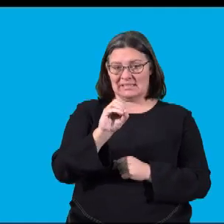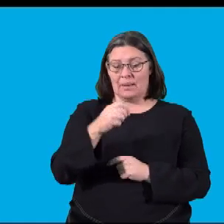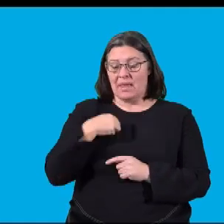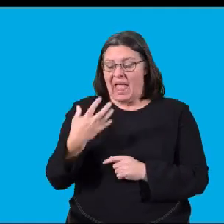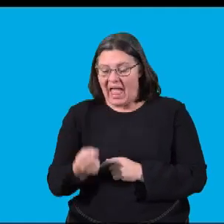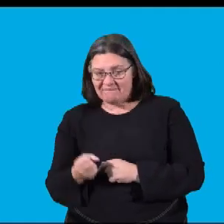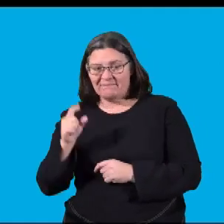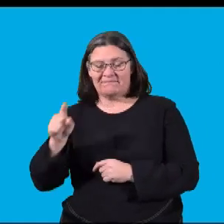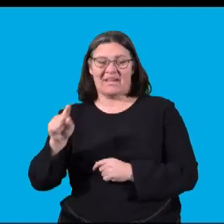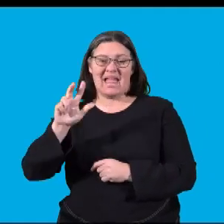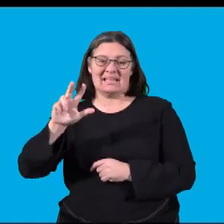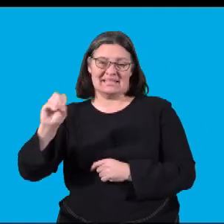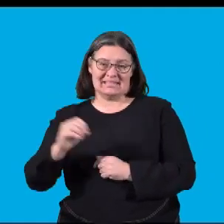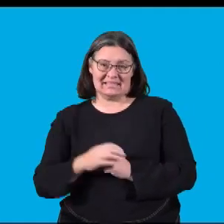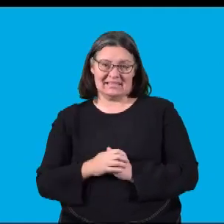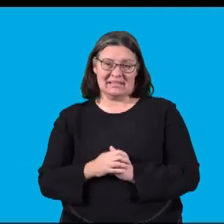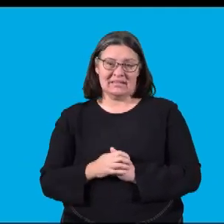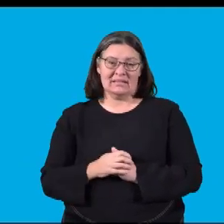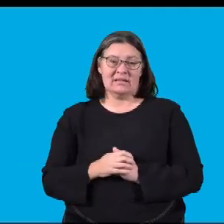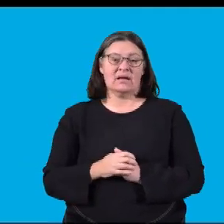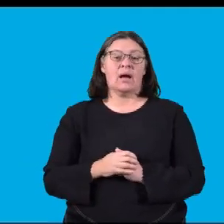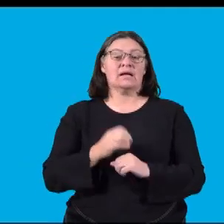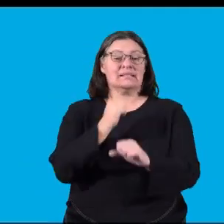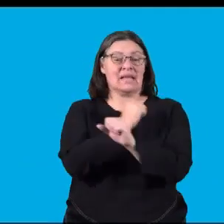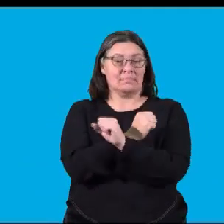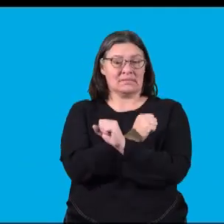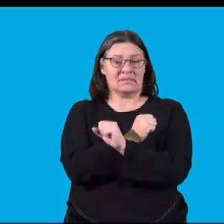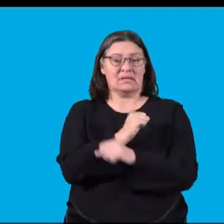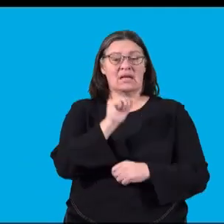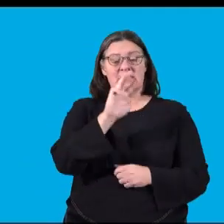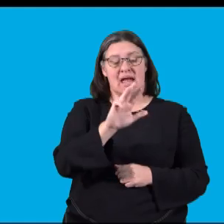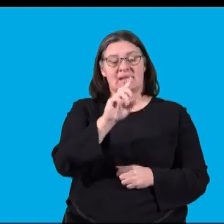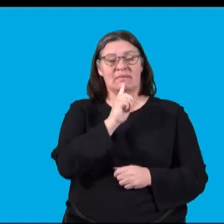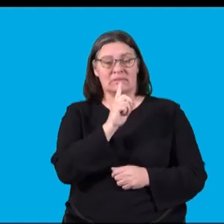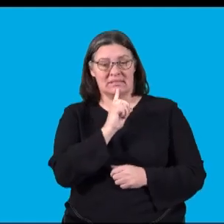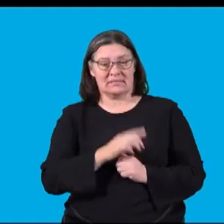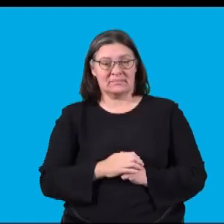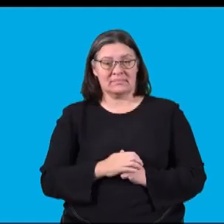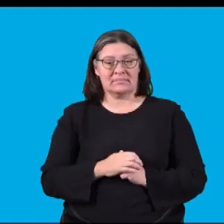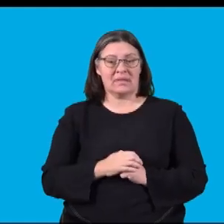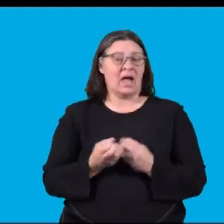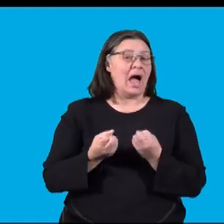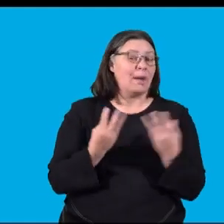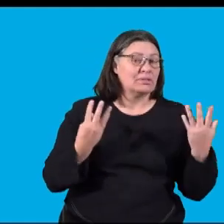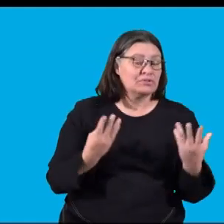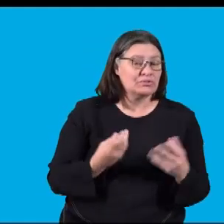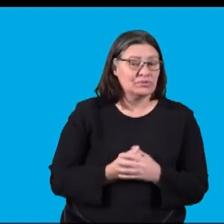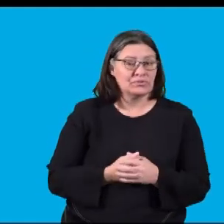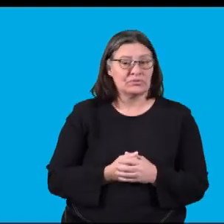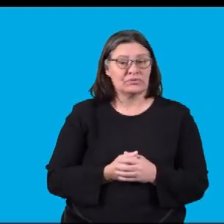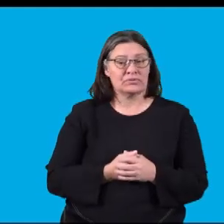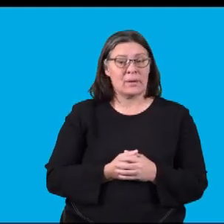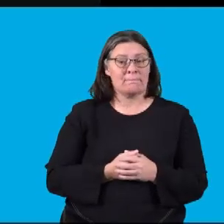I have is the 80 multiplied by the 9,000. How much